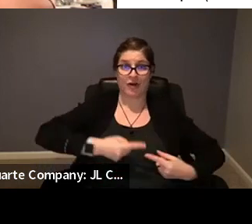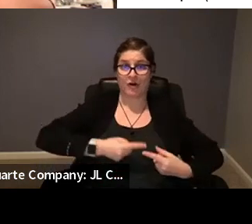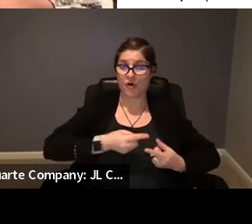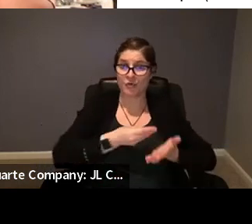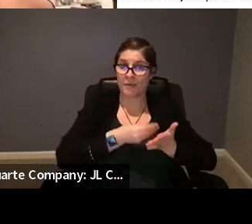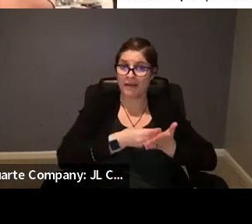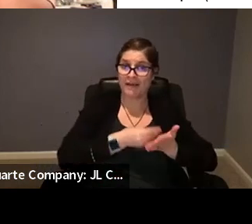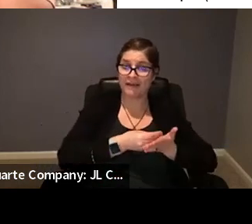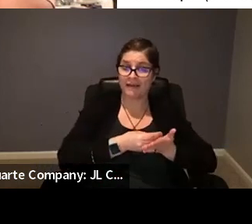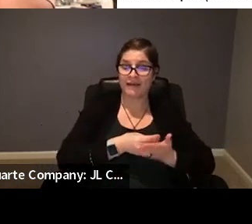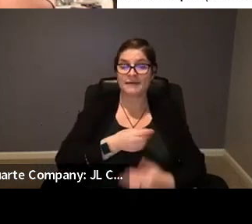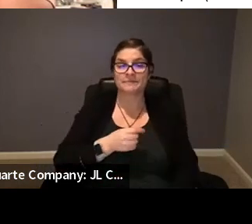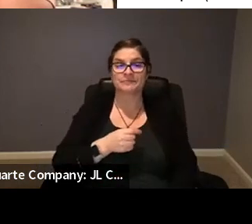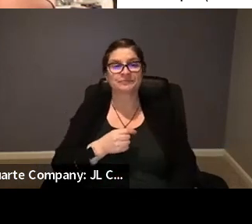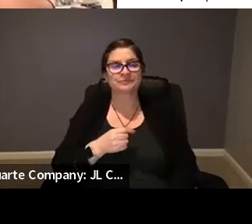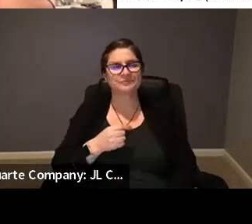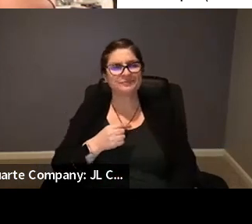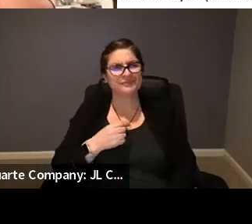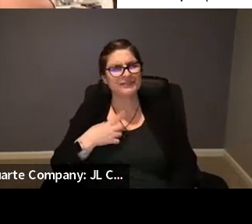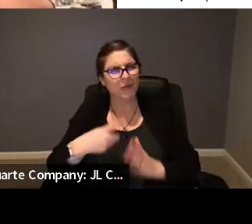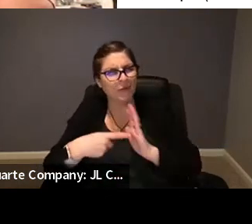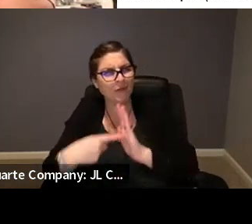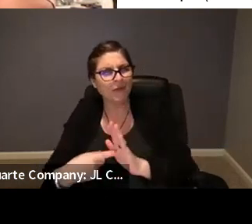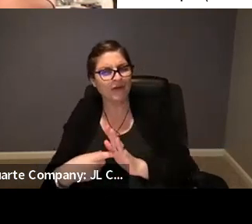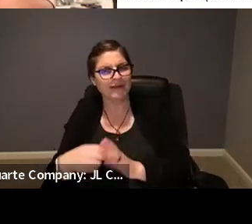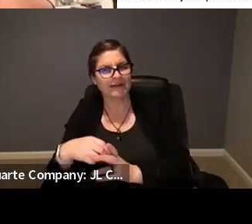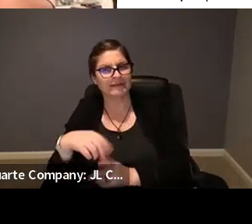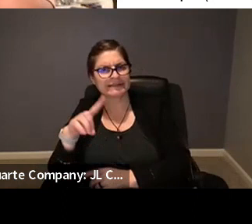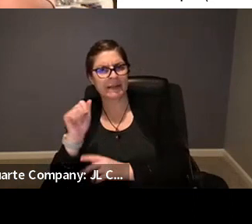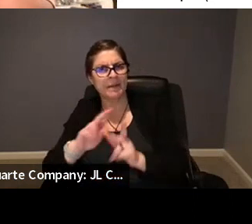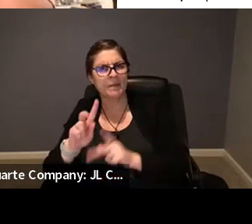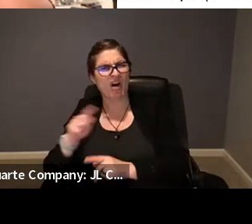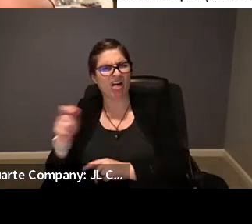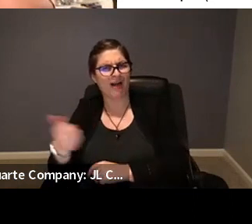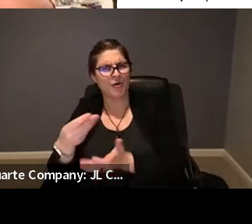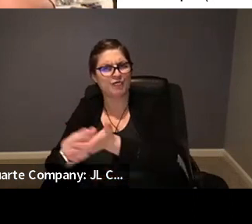that by presenting disabled people as being rich, it